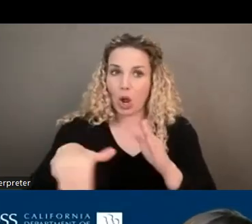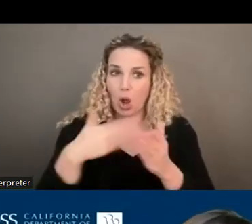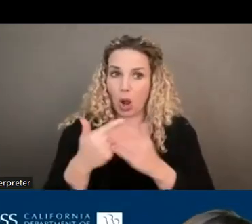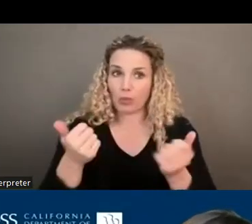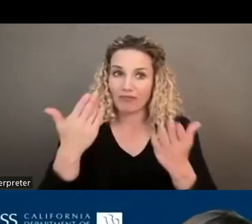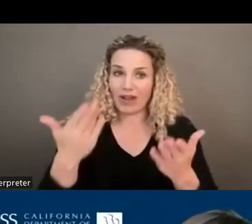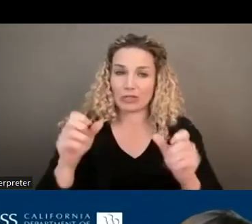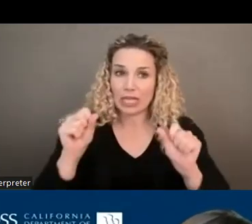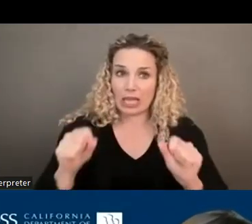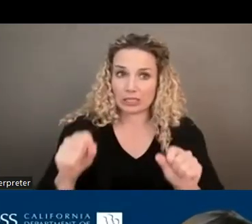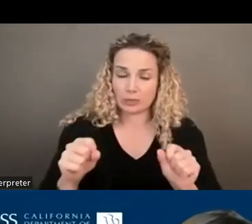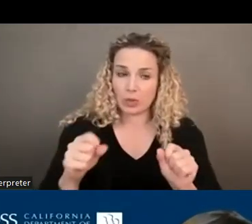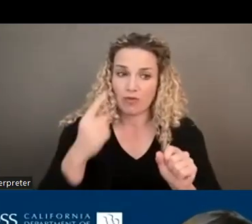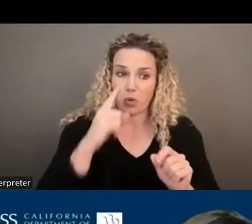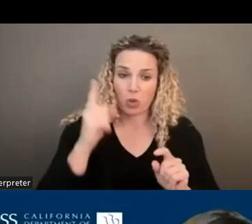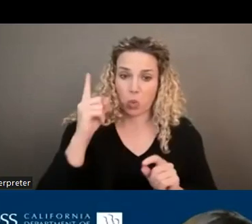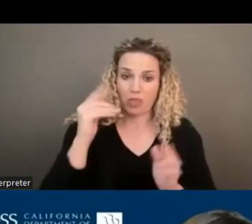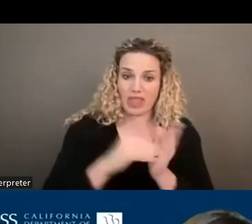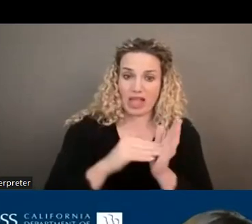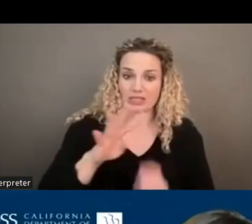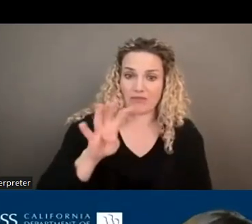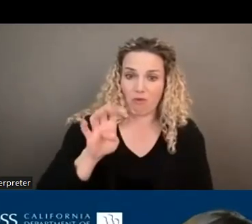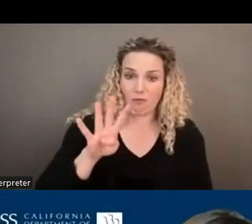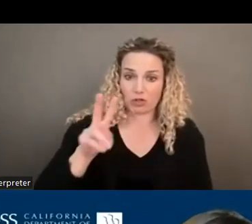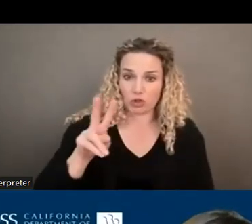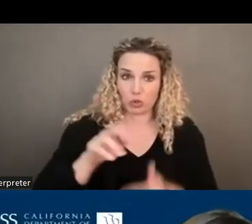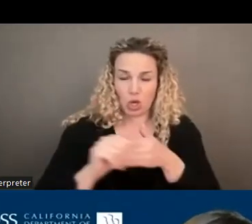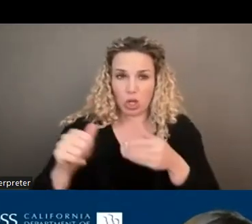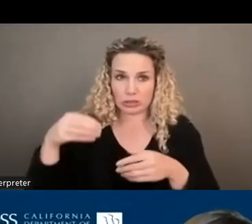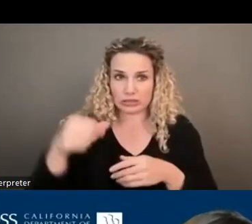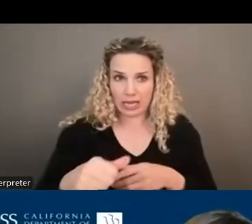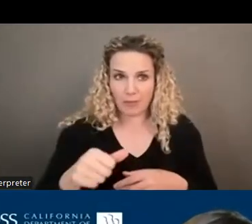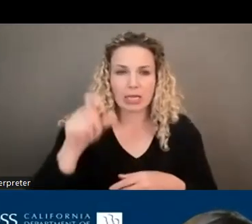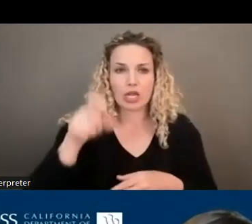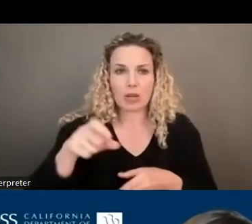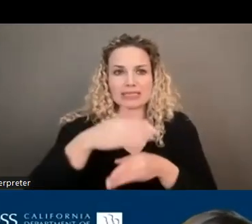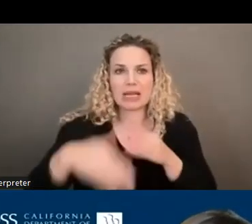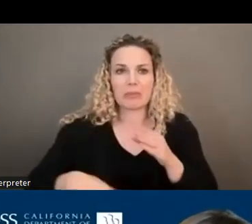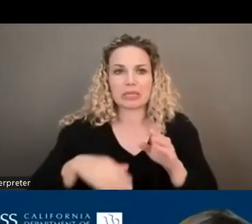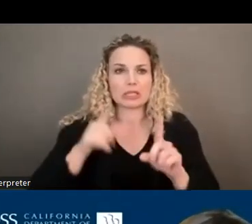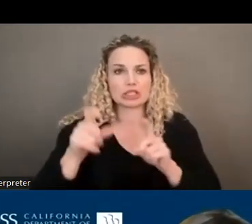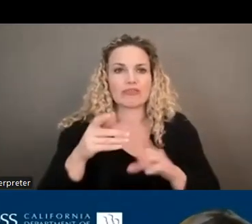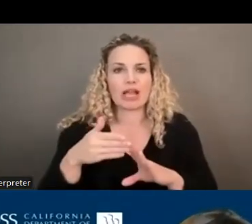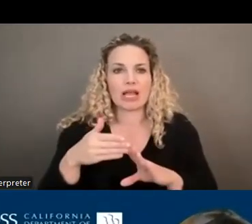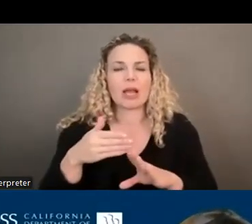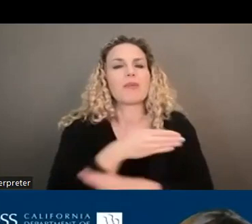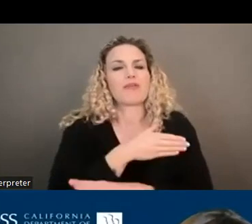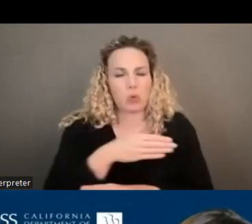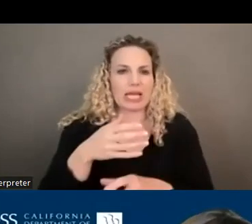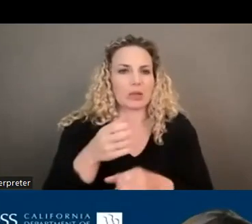eligible for the $1,442 stipend must complete the survey before they can receive